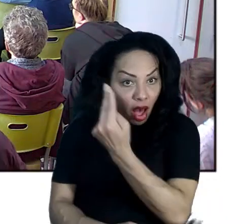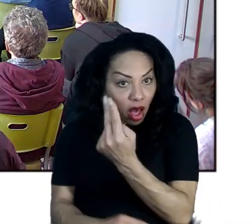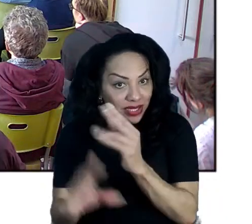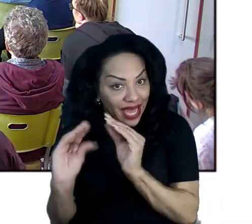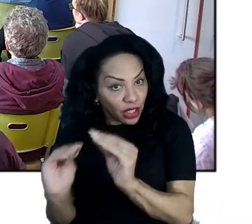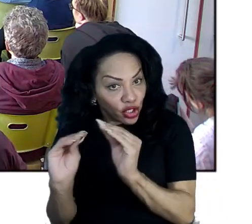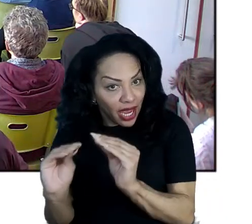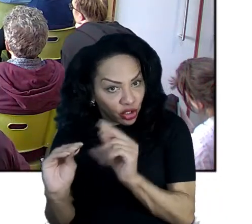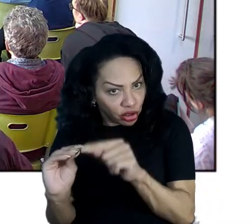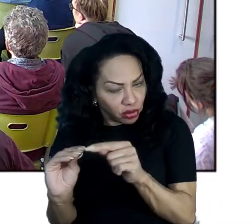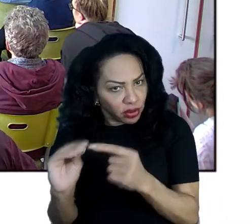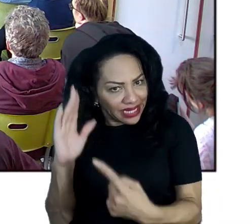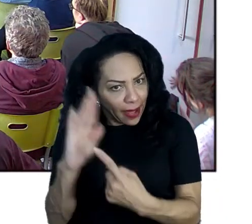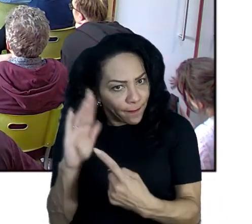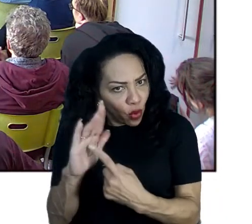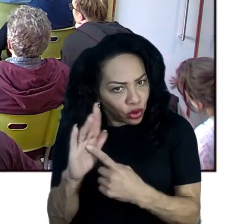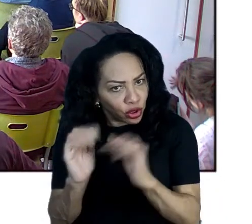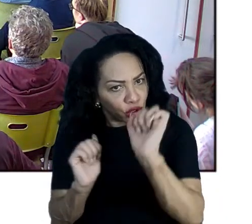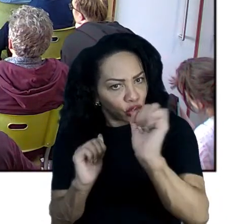And how